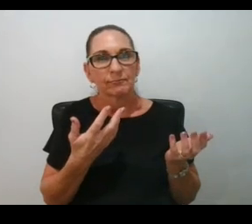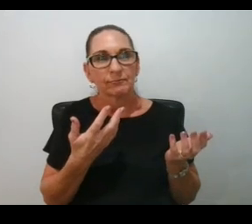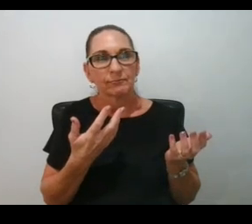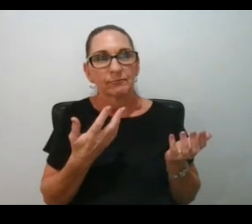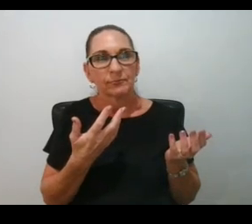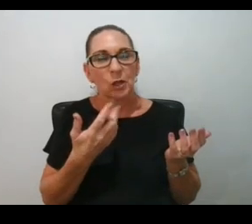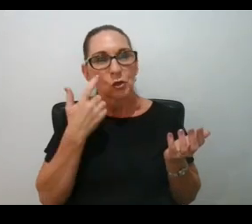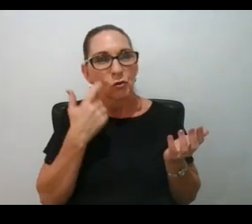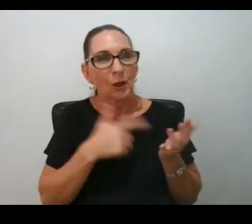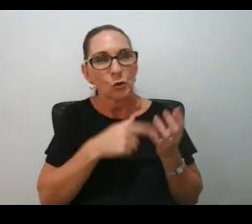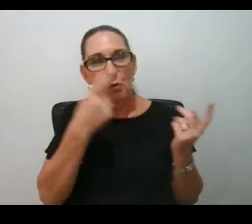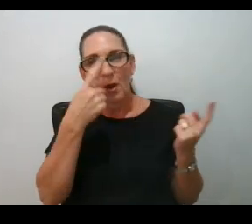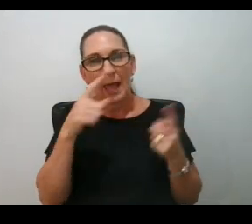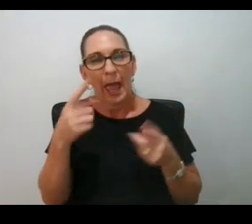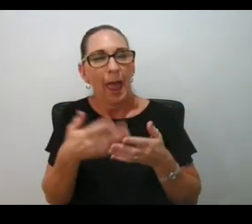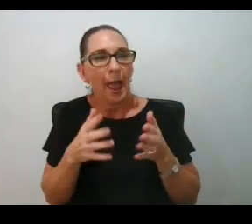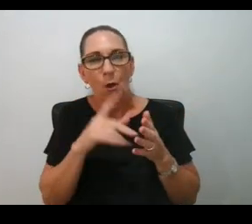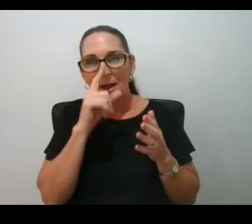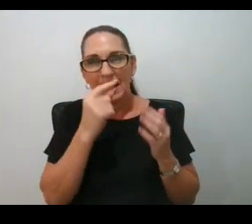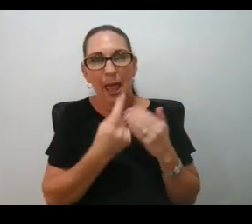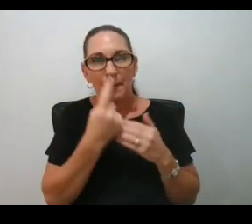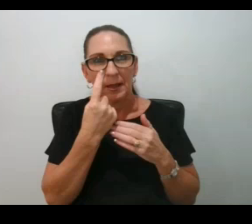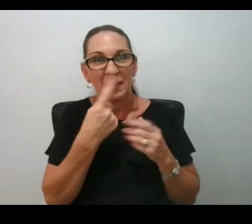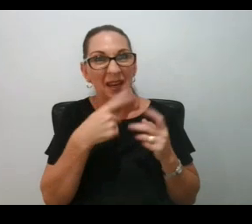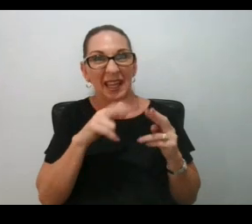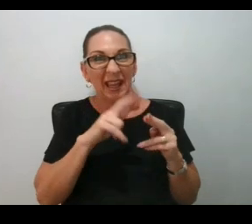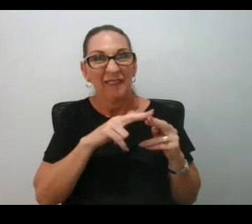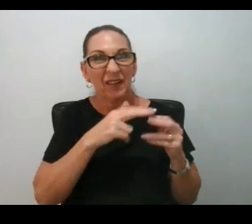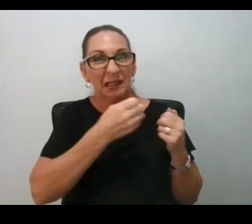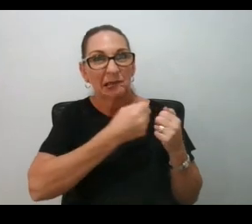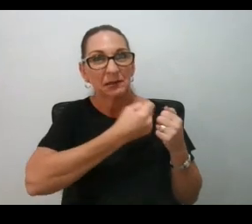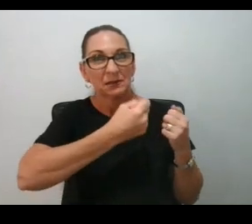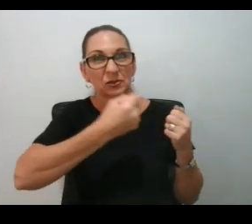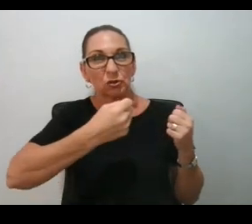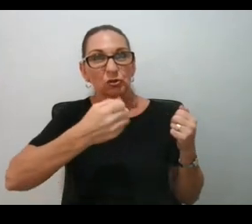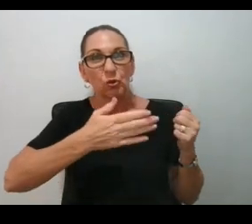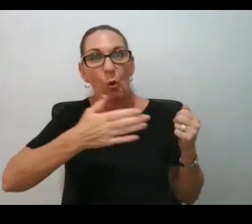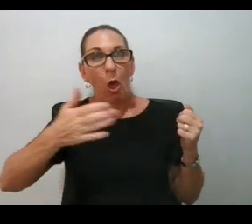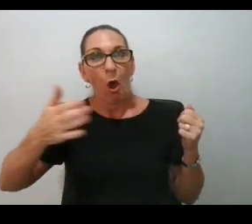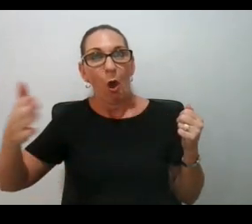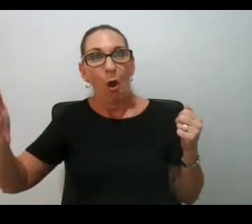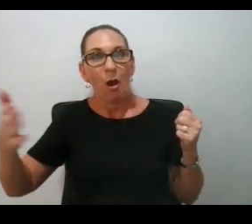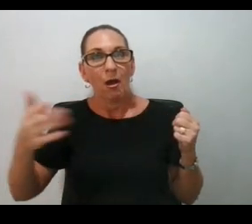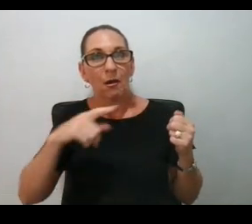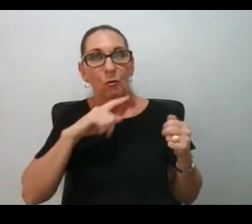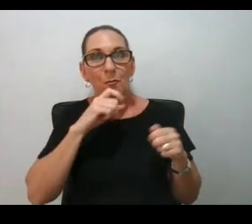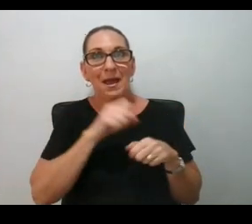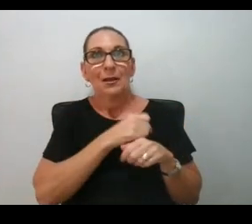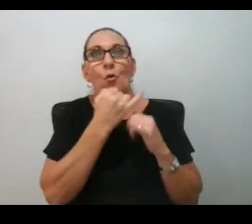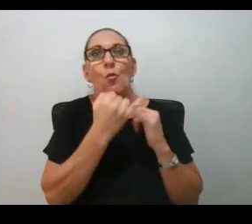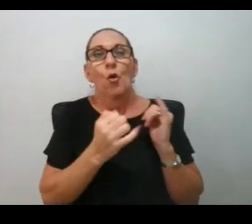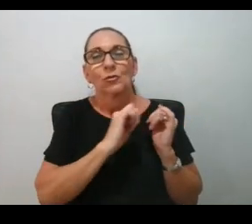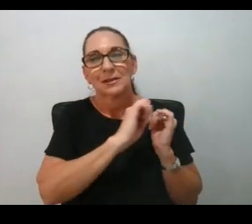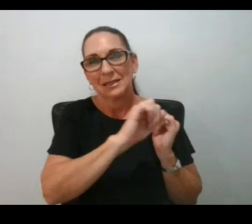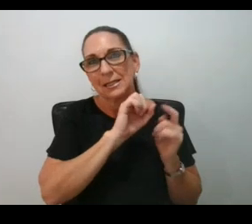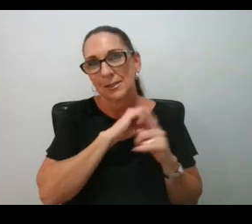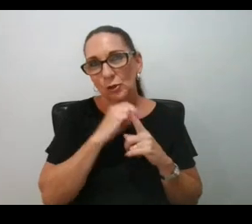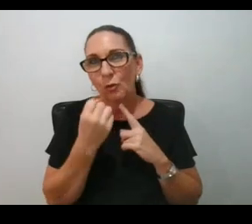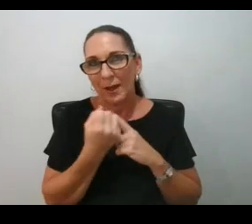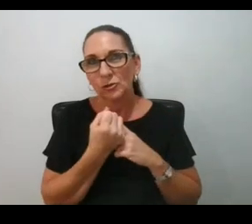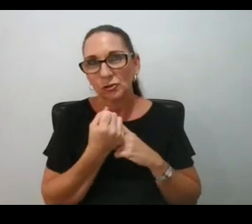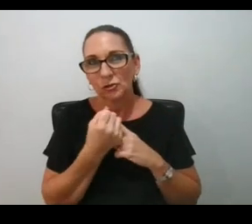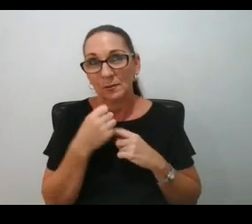work. But if that goes on too long, we're probably actually making their financial situation worse, because at the